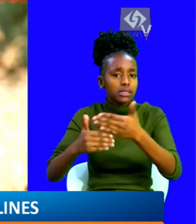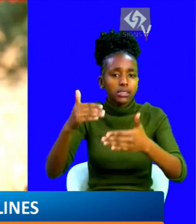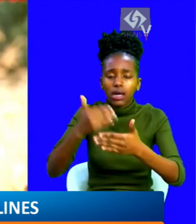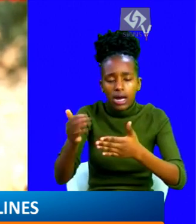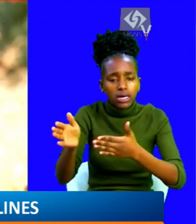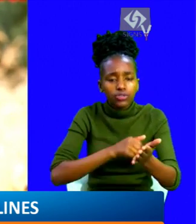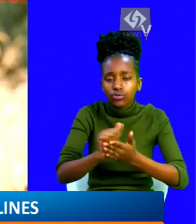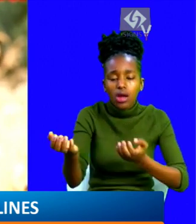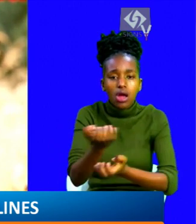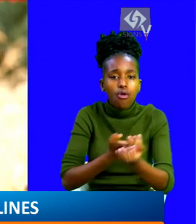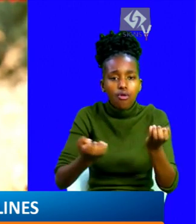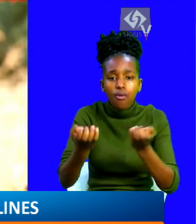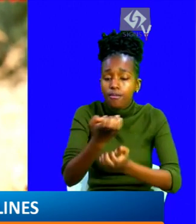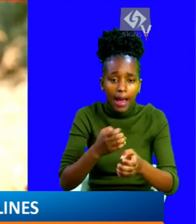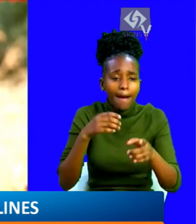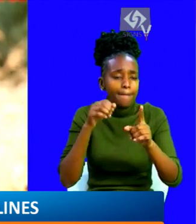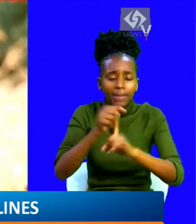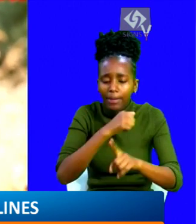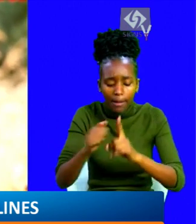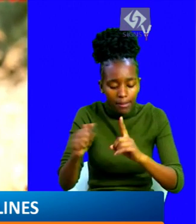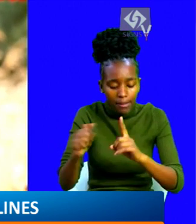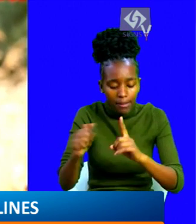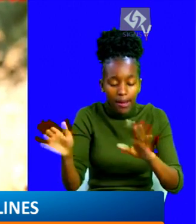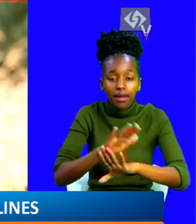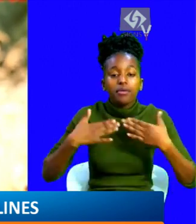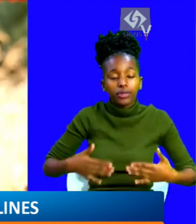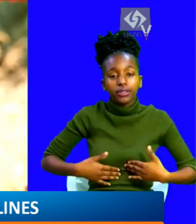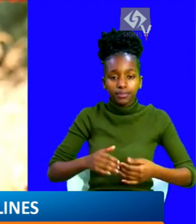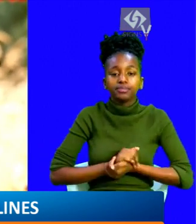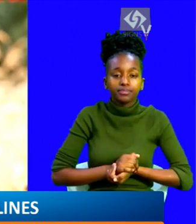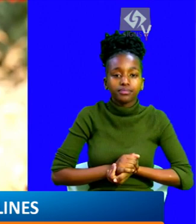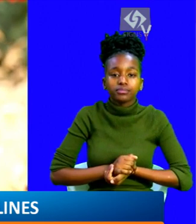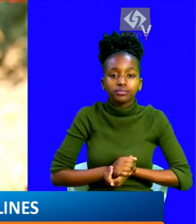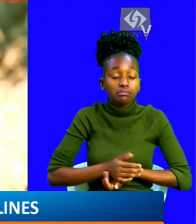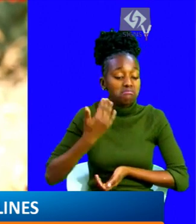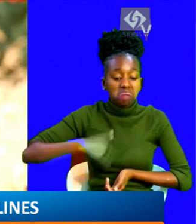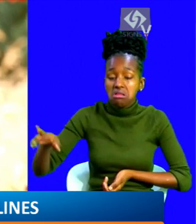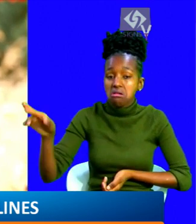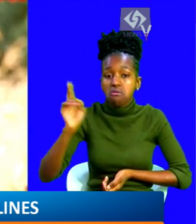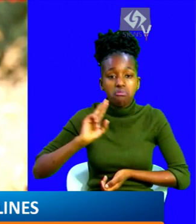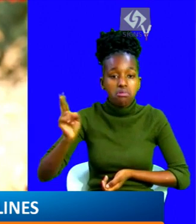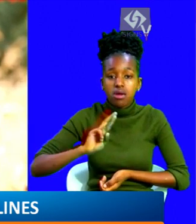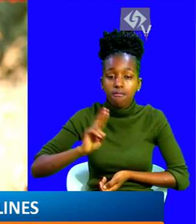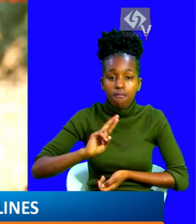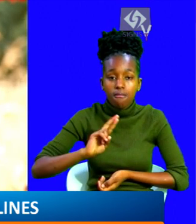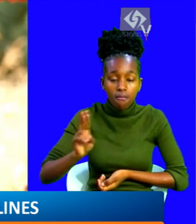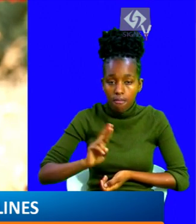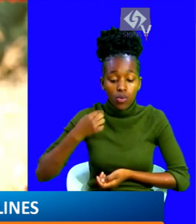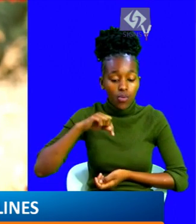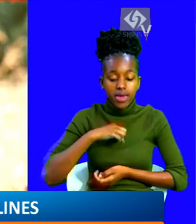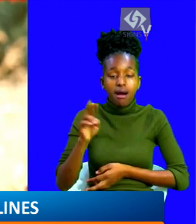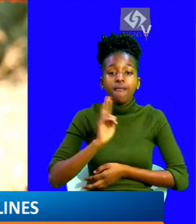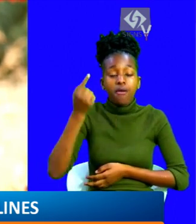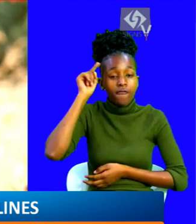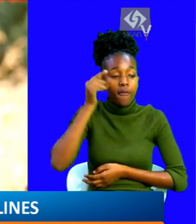agencies have been deployed countrywide to deal with them. Interior Cabinet Secretary Professor Kithure Kindiki says the government is ready